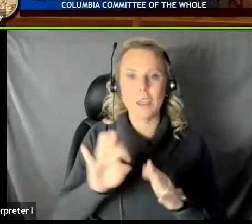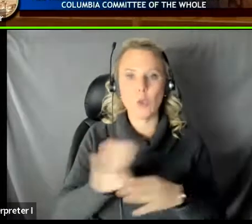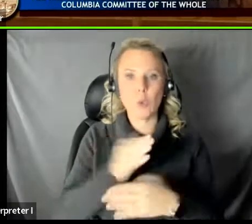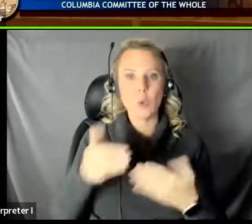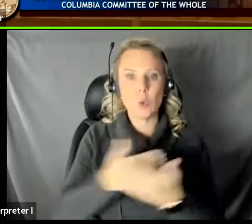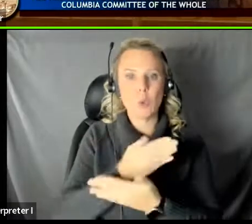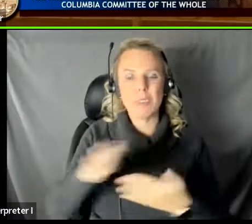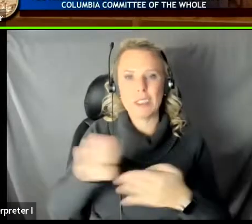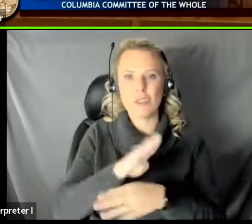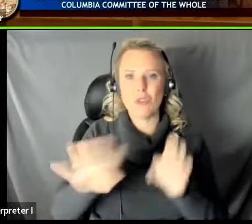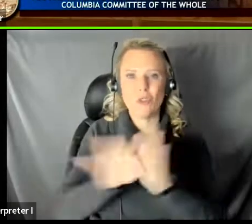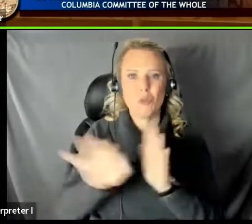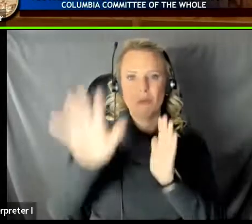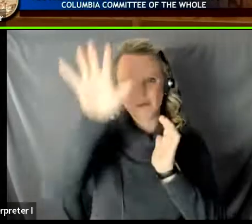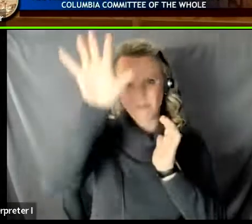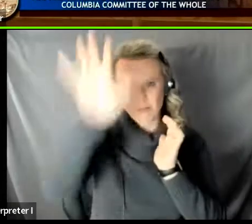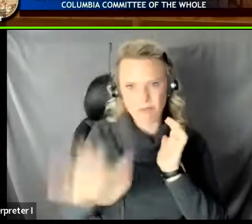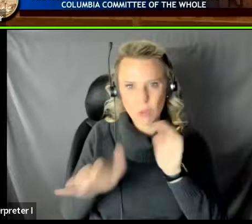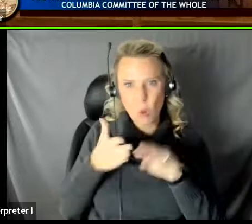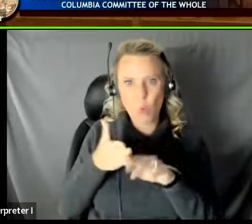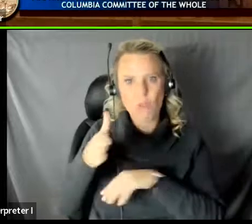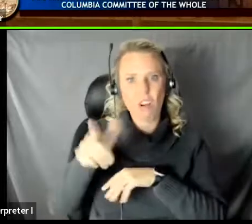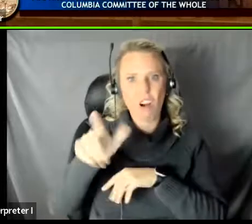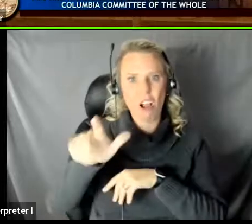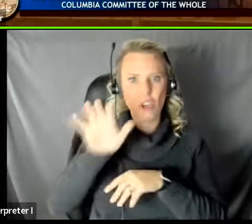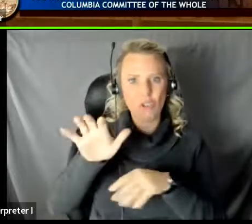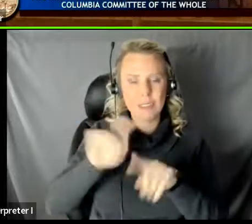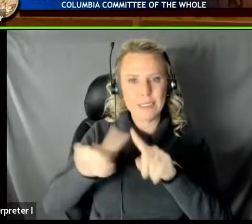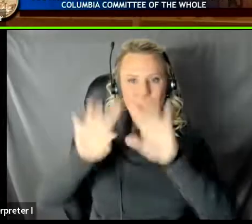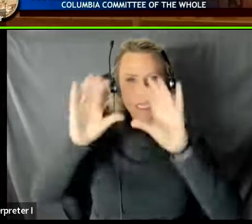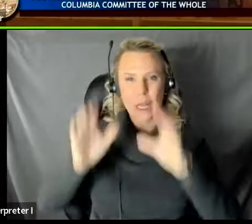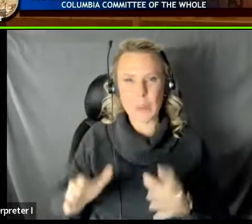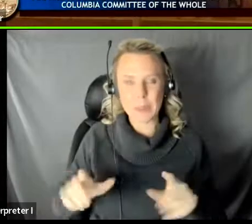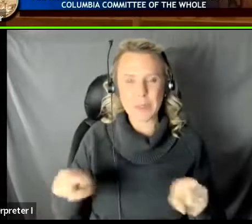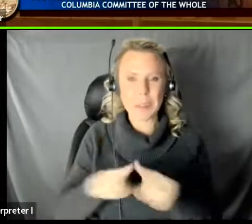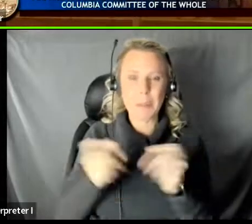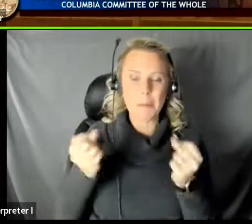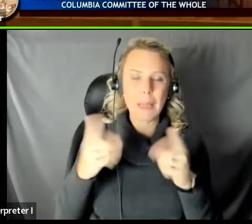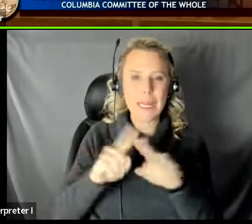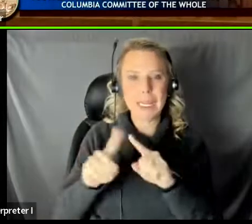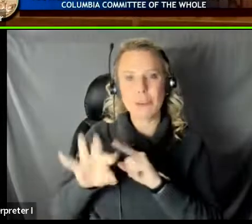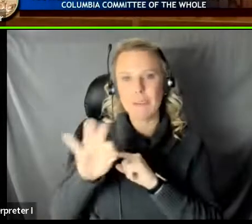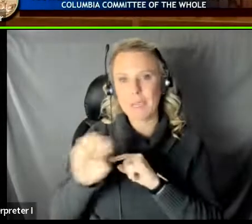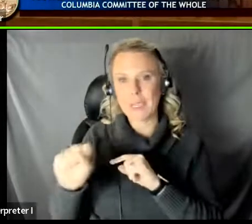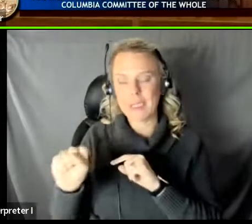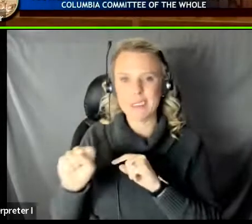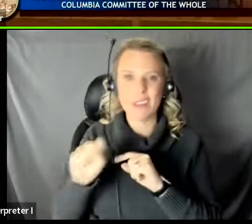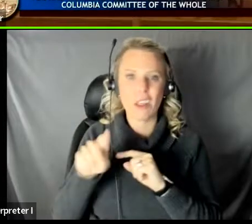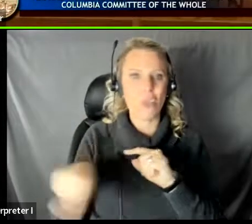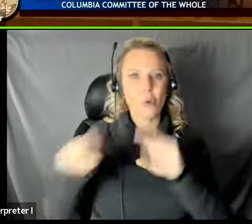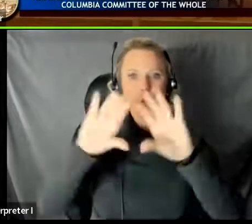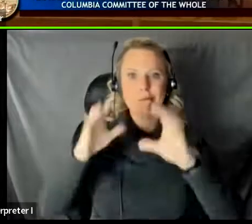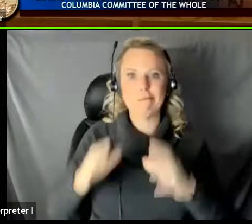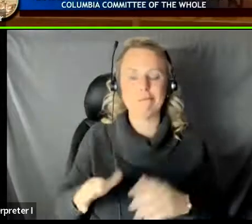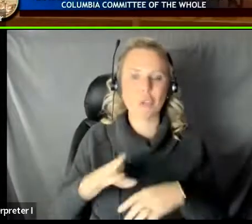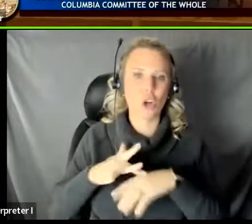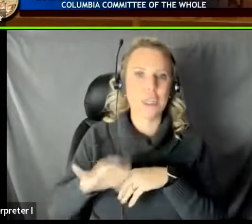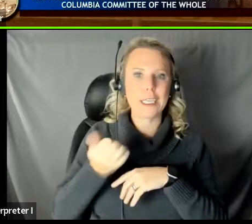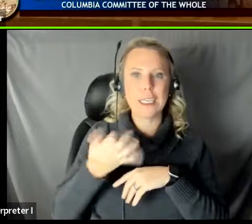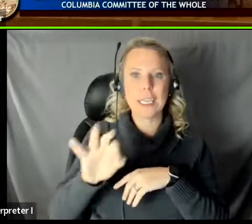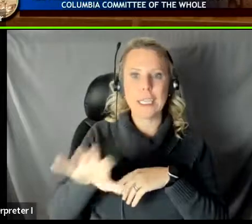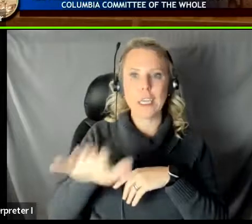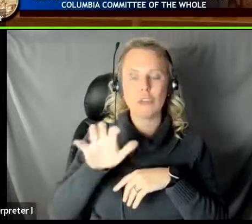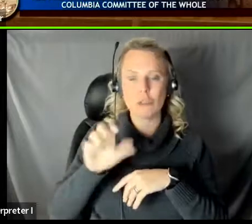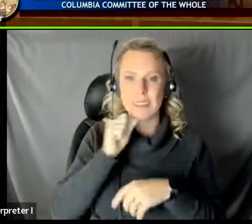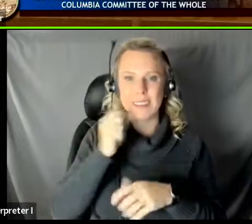100 license categories with a range of fees. Many of these license categories have been in the code since the early 1900s, and the fees